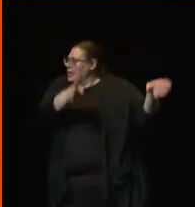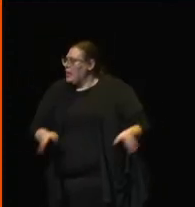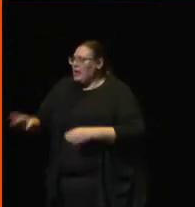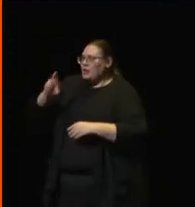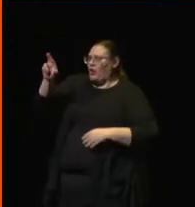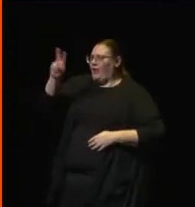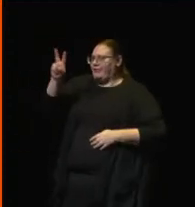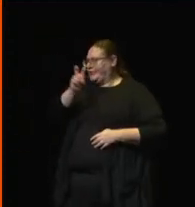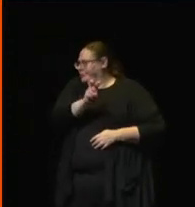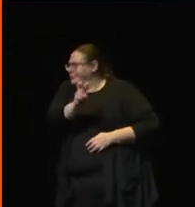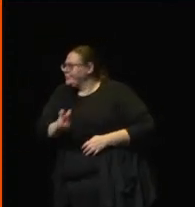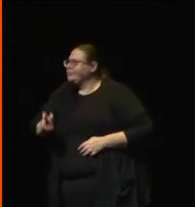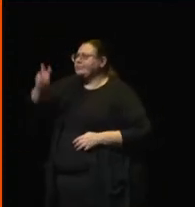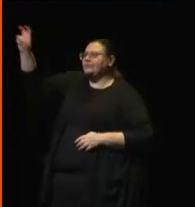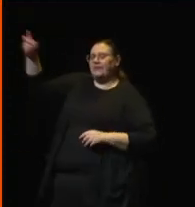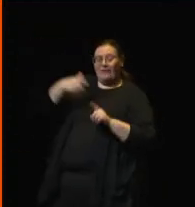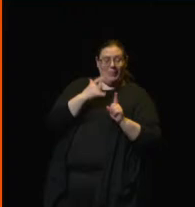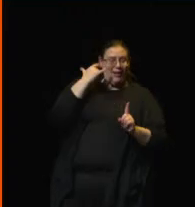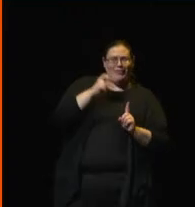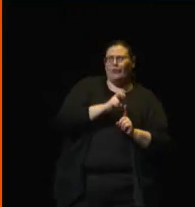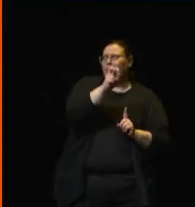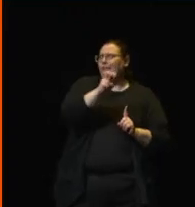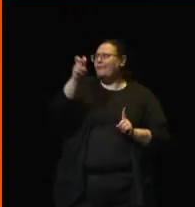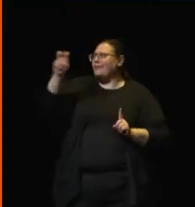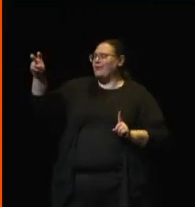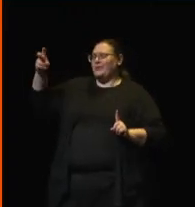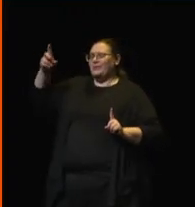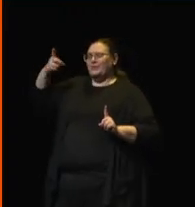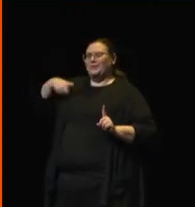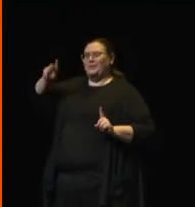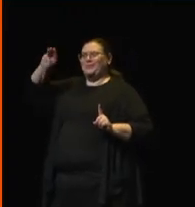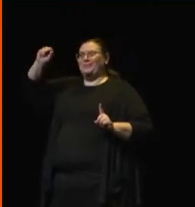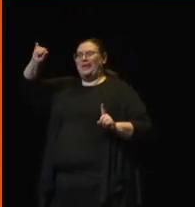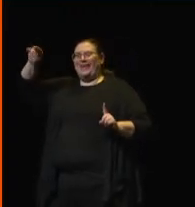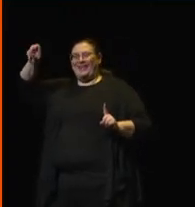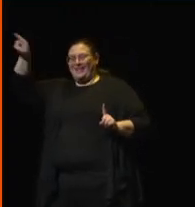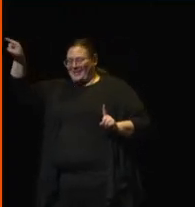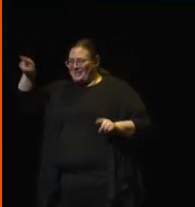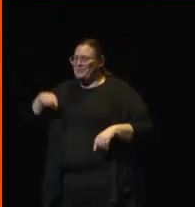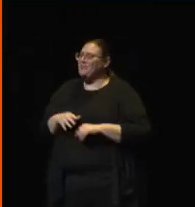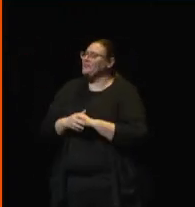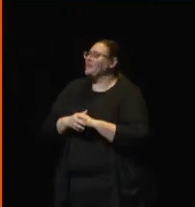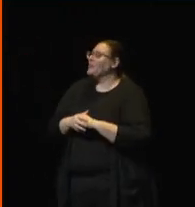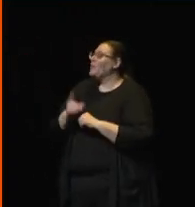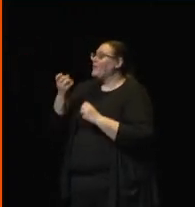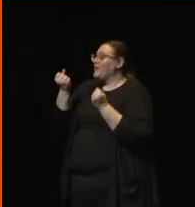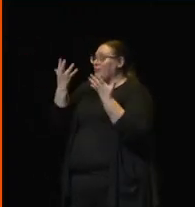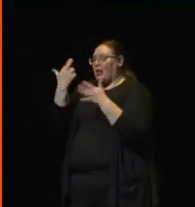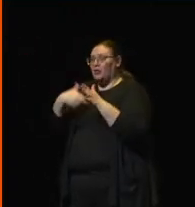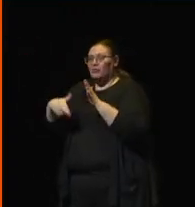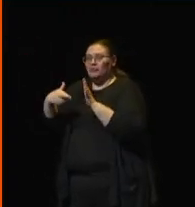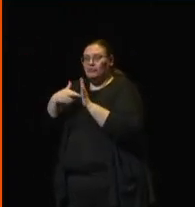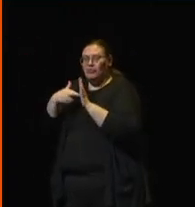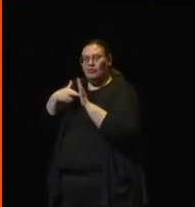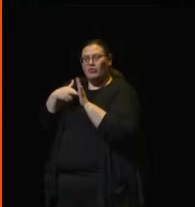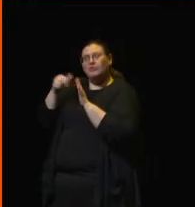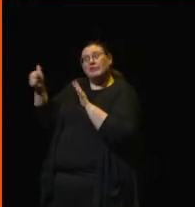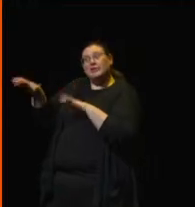from California to Maine. One of the many roles Nate took on was as Ady's earliest